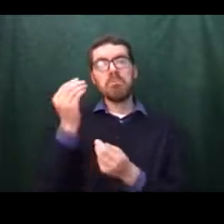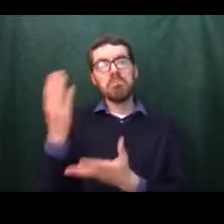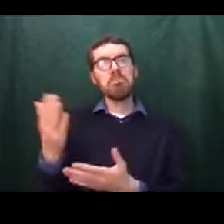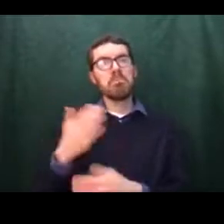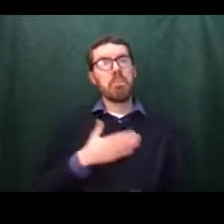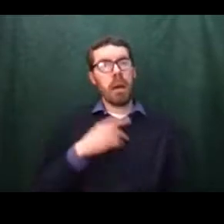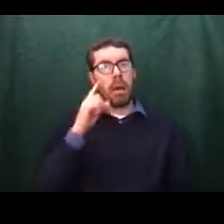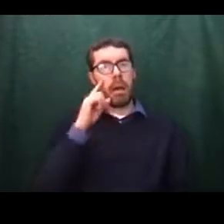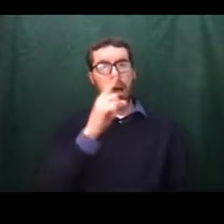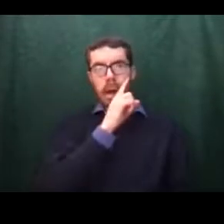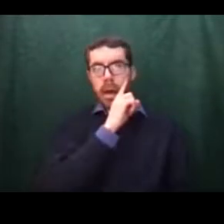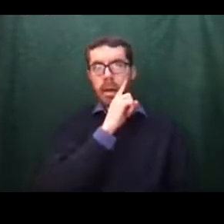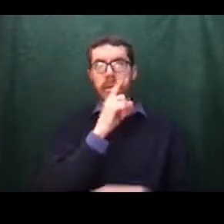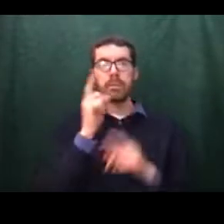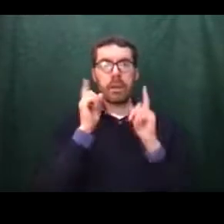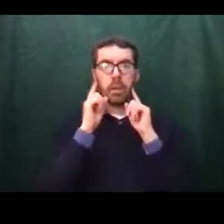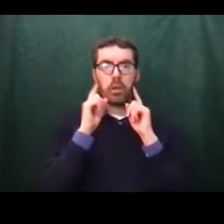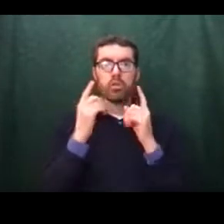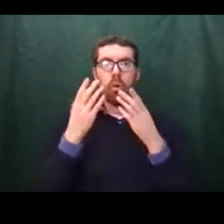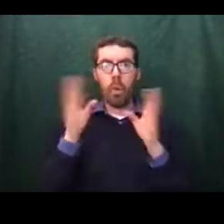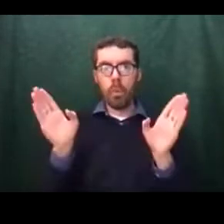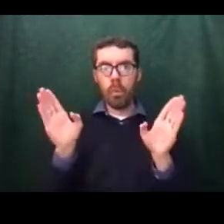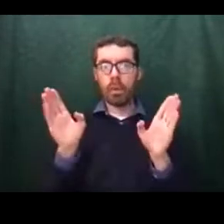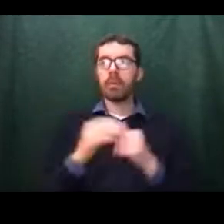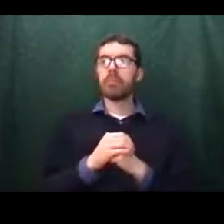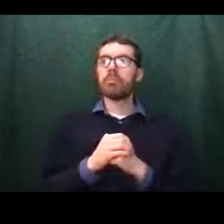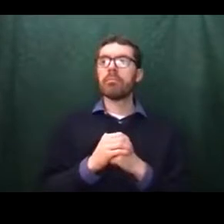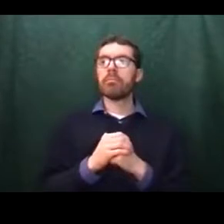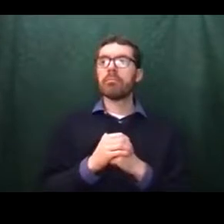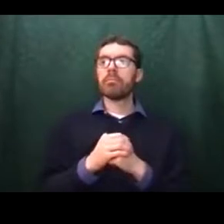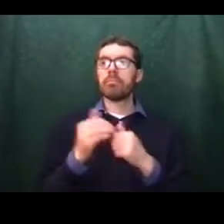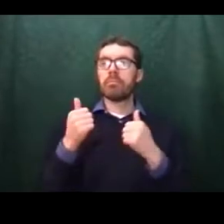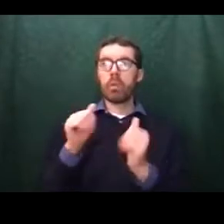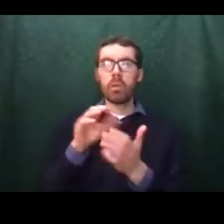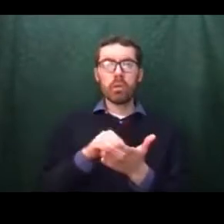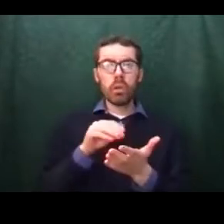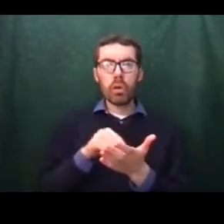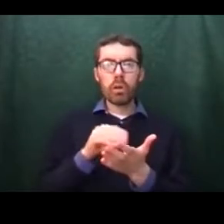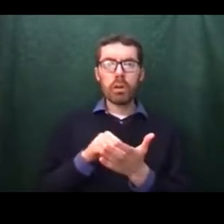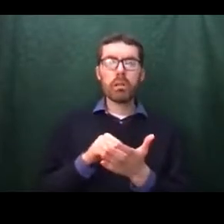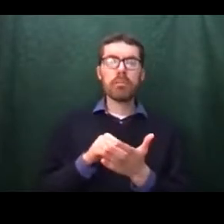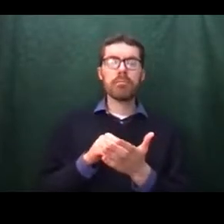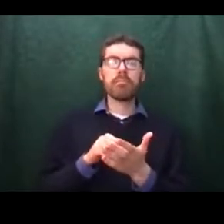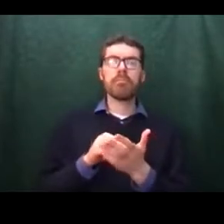are open, and I'm trying to learn and say, how can we